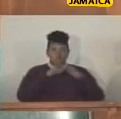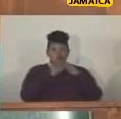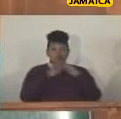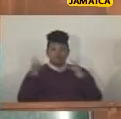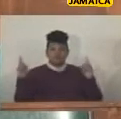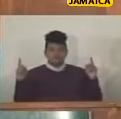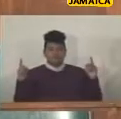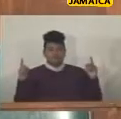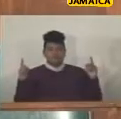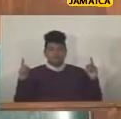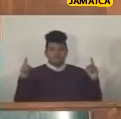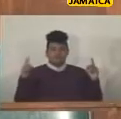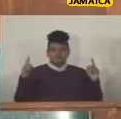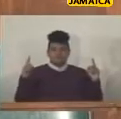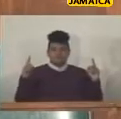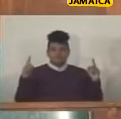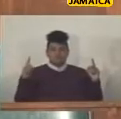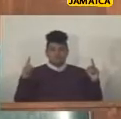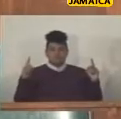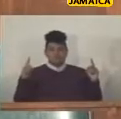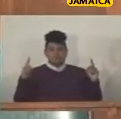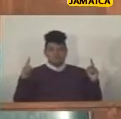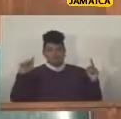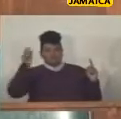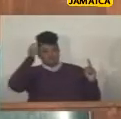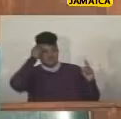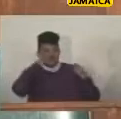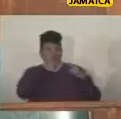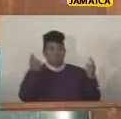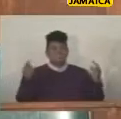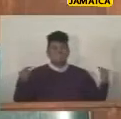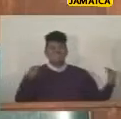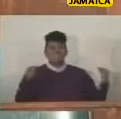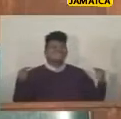agree on any legislation.